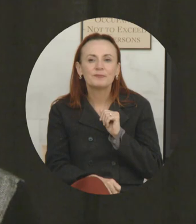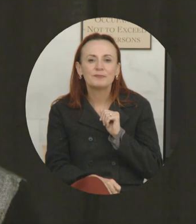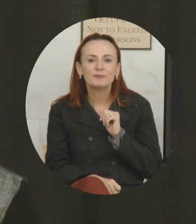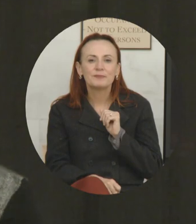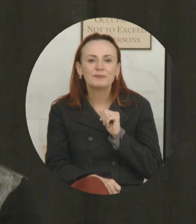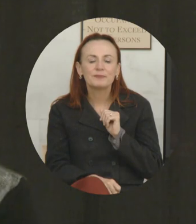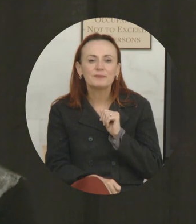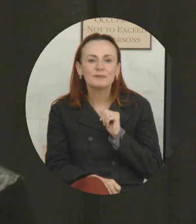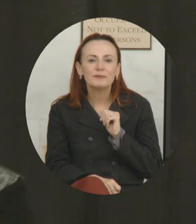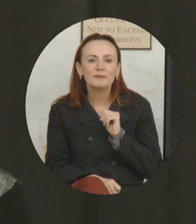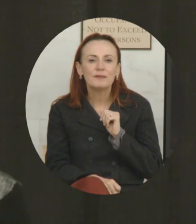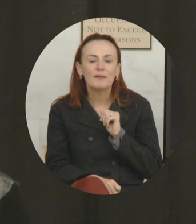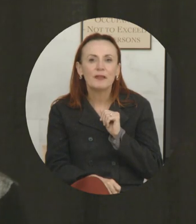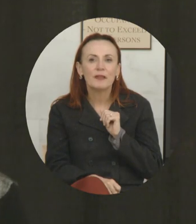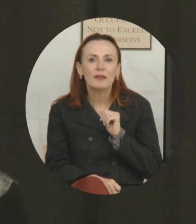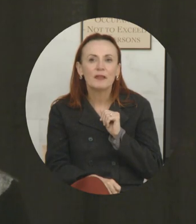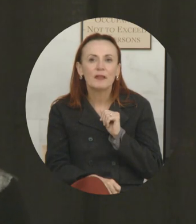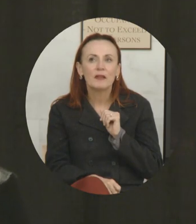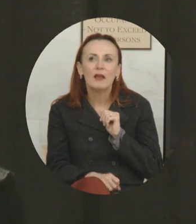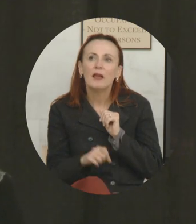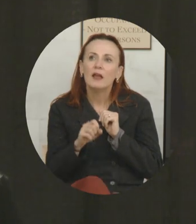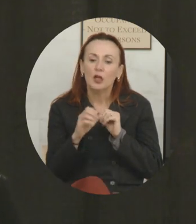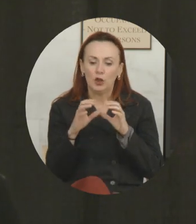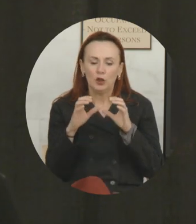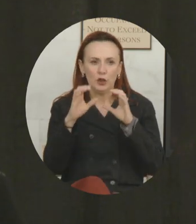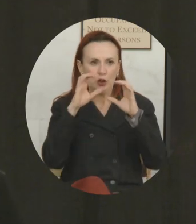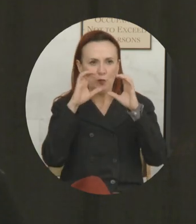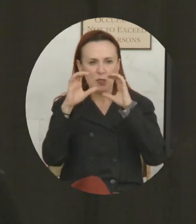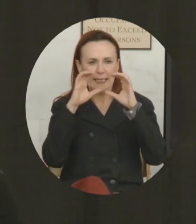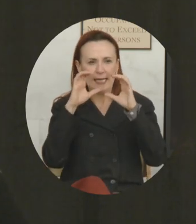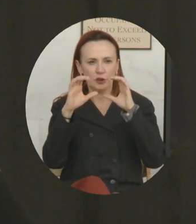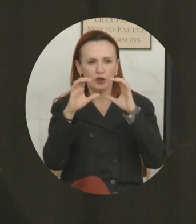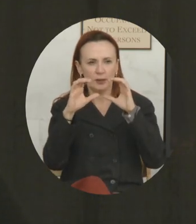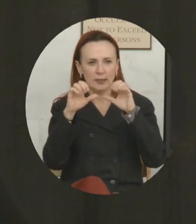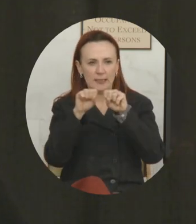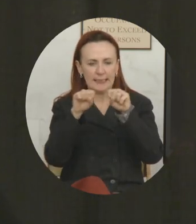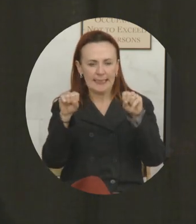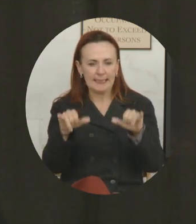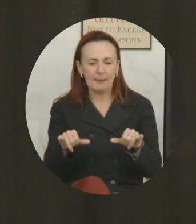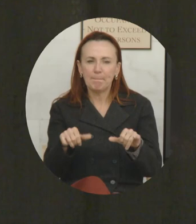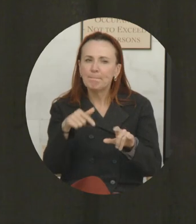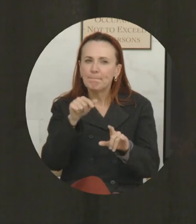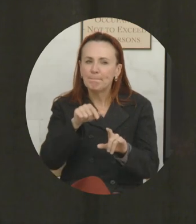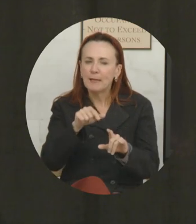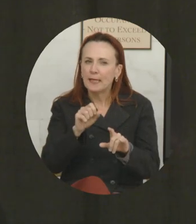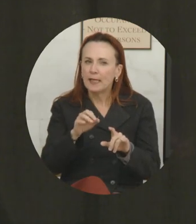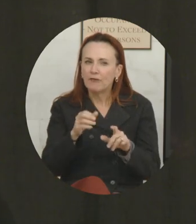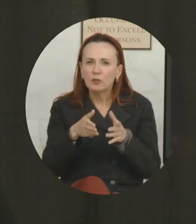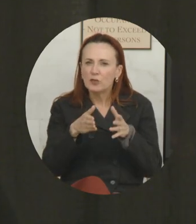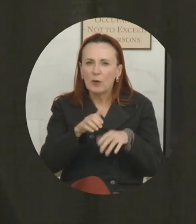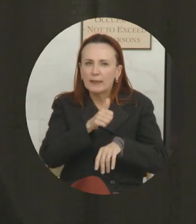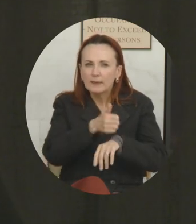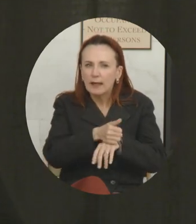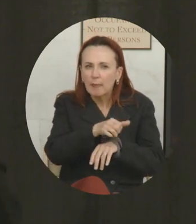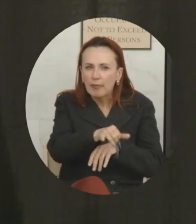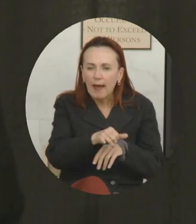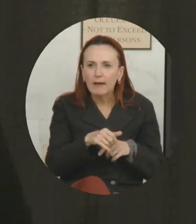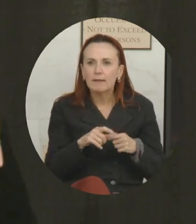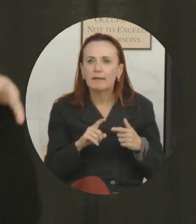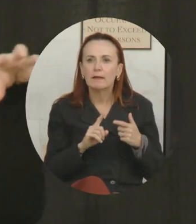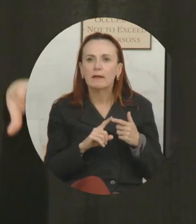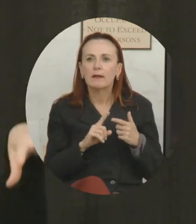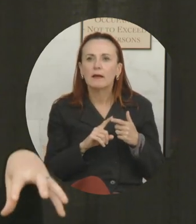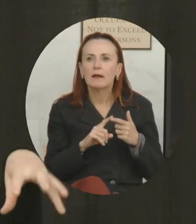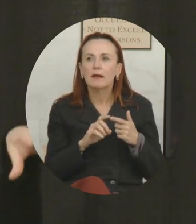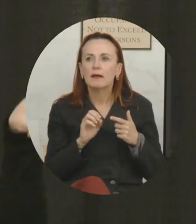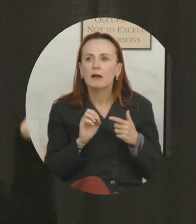are ways to fix a communication system, if there was a way to have chains